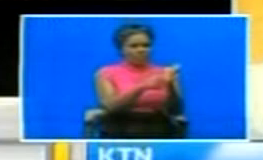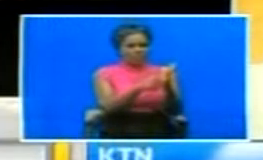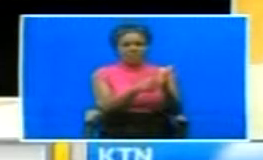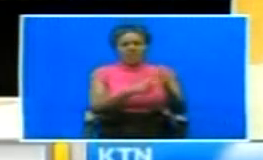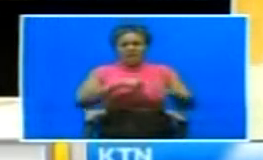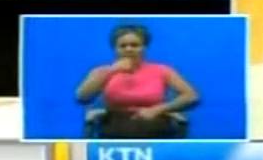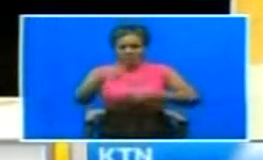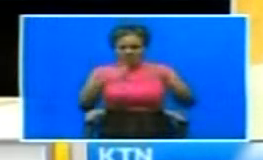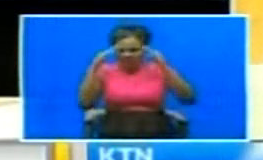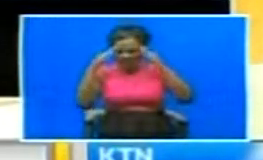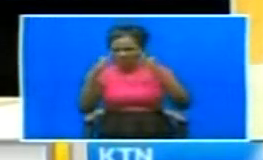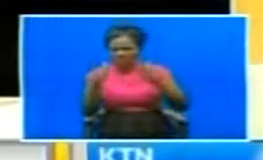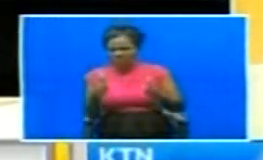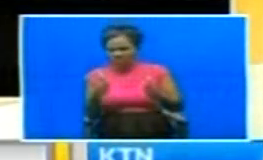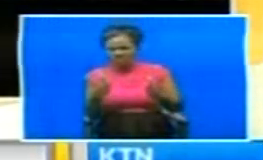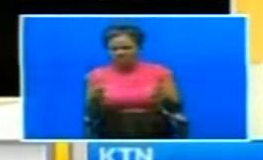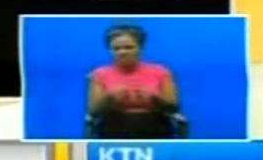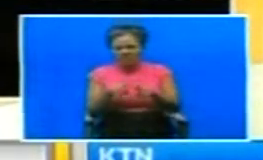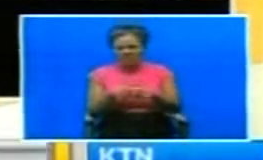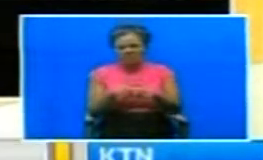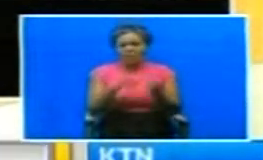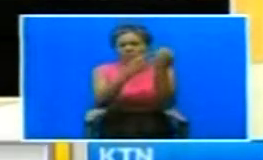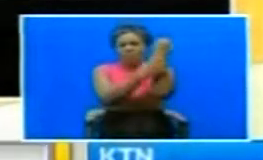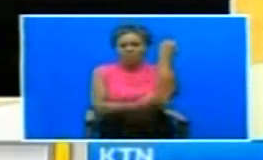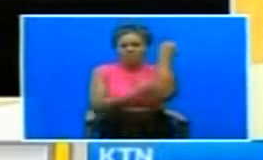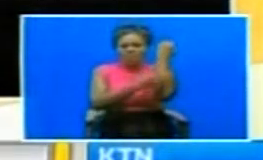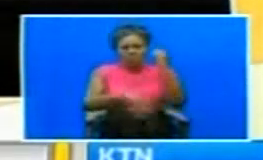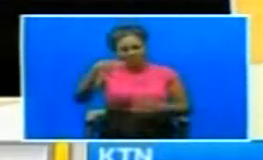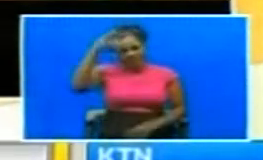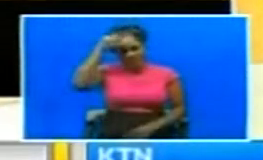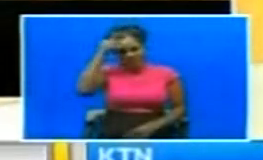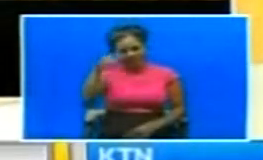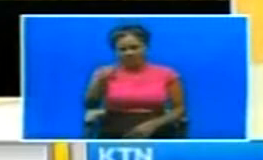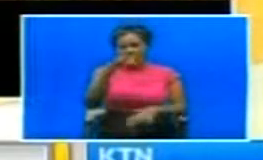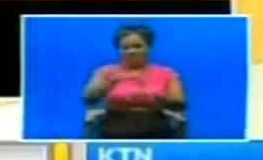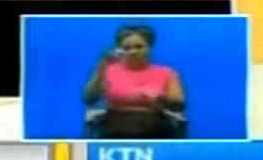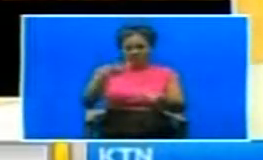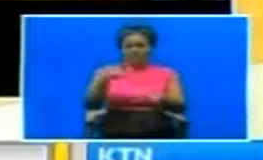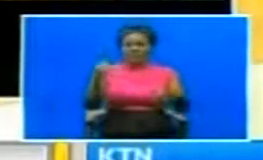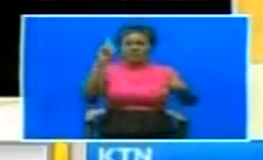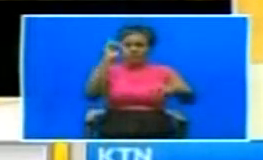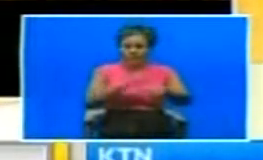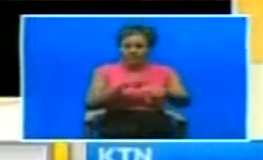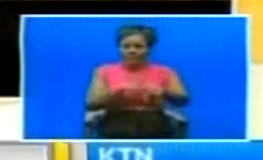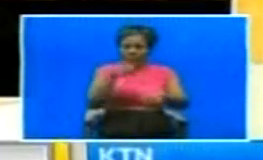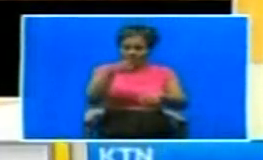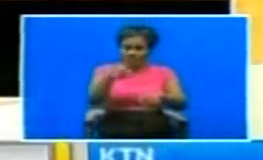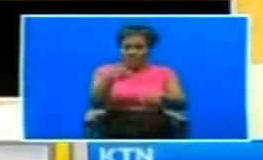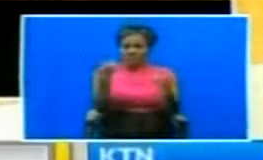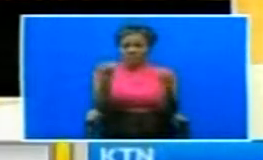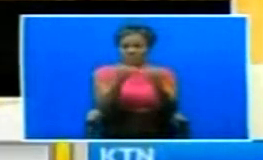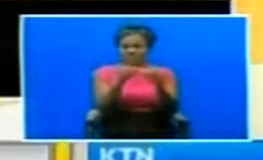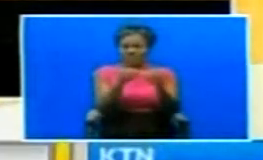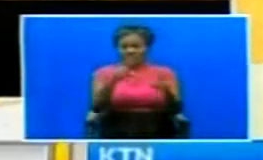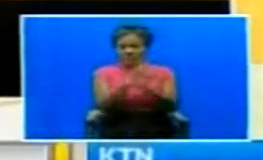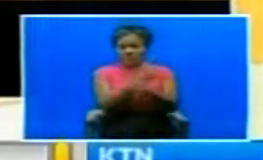hyperactivity, inattention, irritability, poor learning, and so on. And obviously, when they are exposed at certain